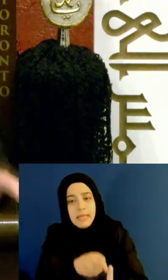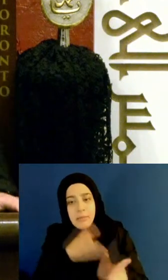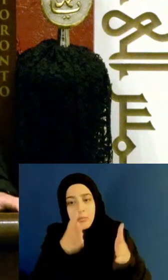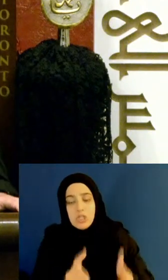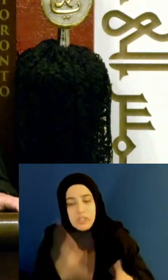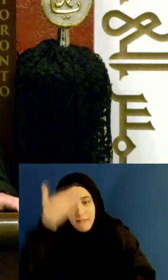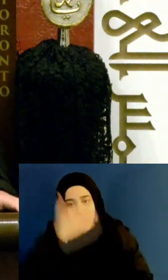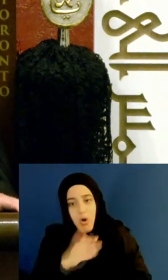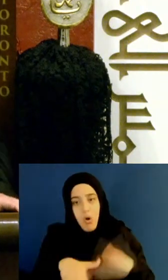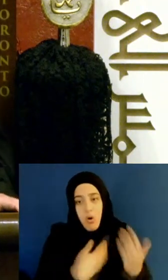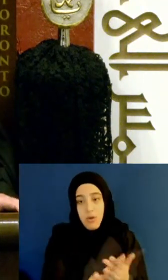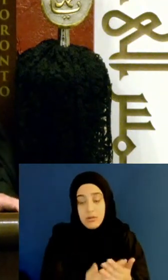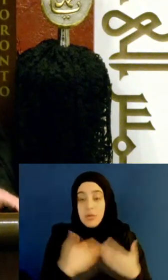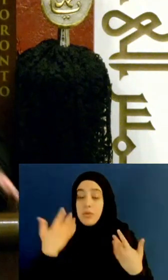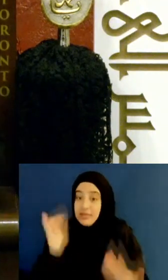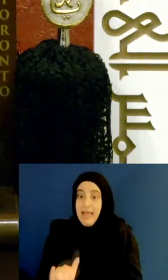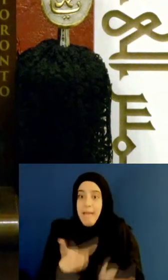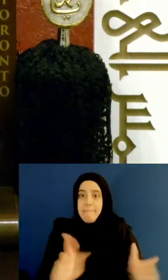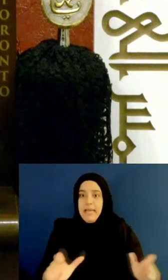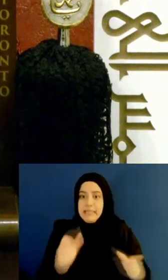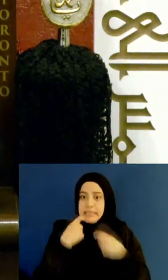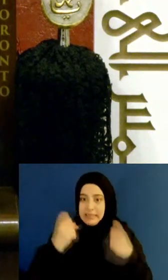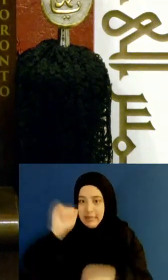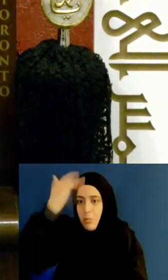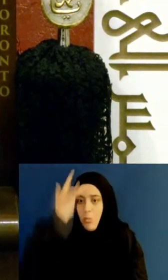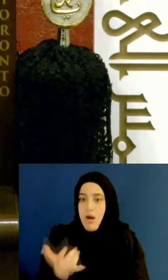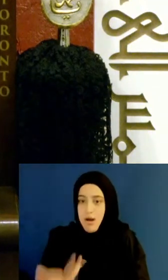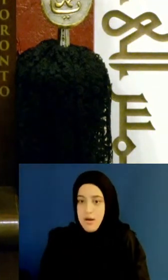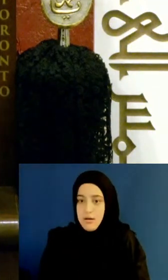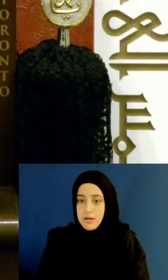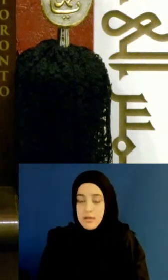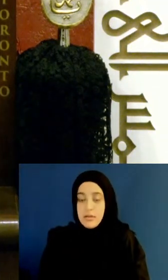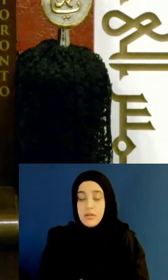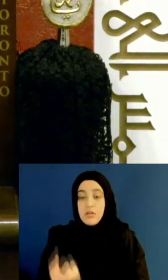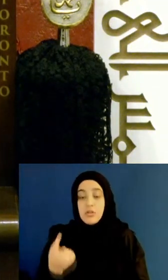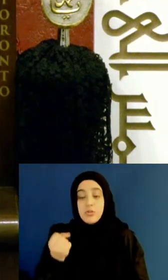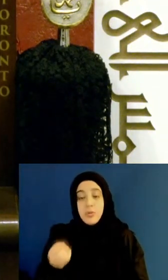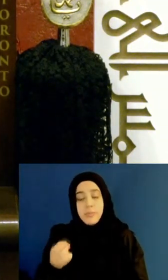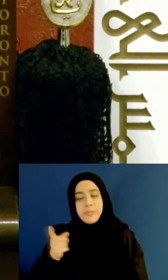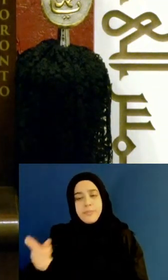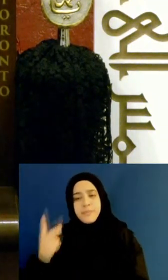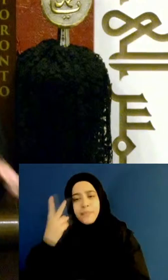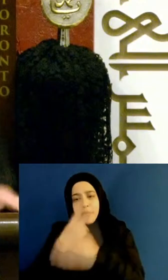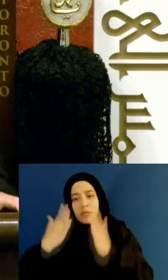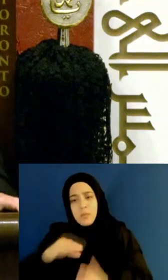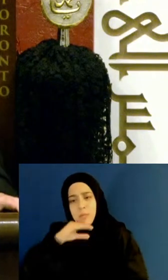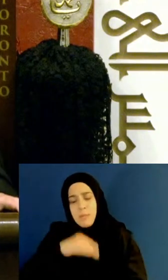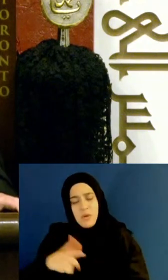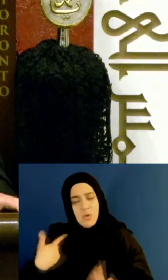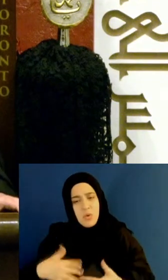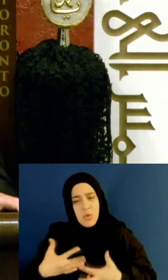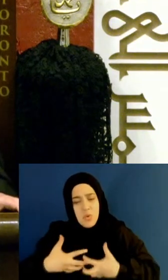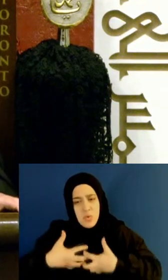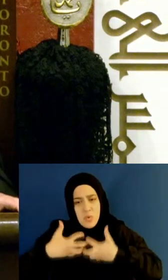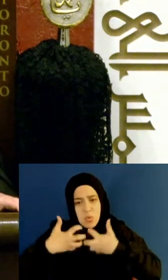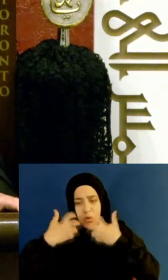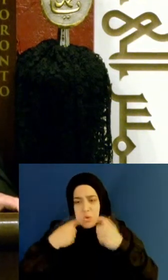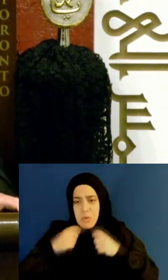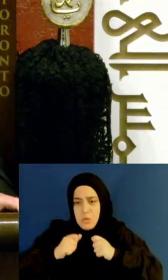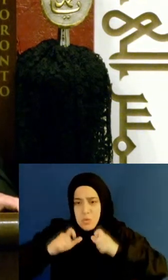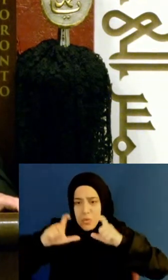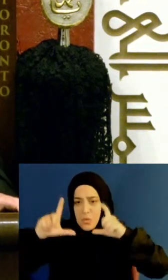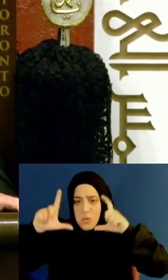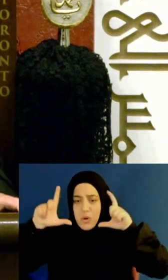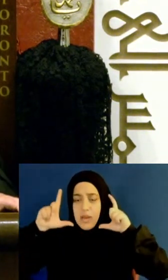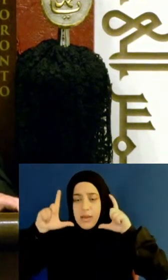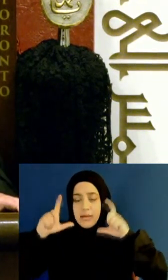the sin was. So when he moved himself, Rasulullah was overcome with anger and he said to him, Fulan, he didn't say Fulan, I'm saying Fulan,